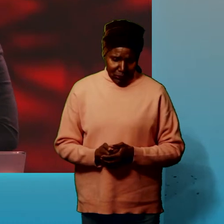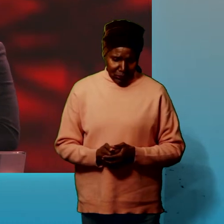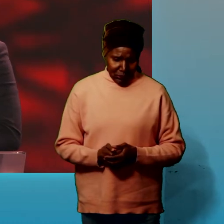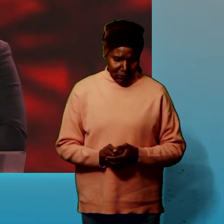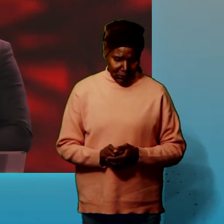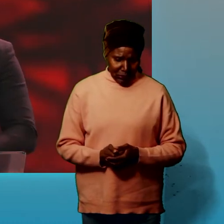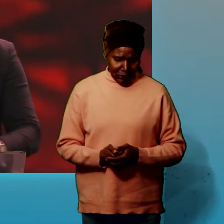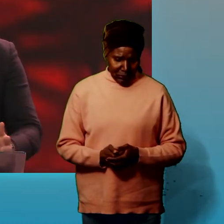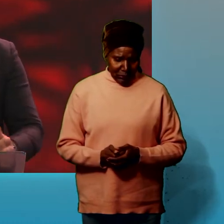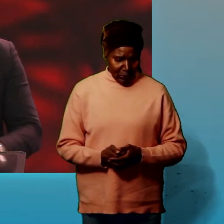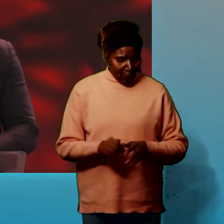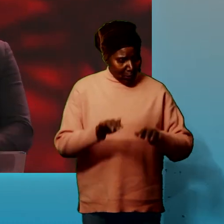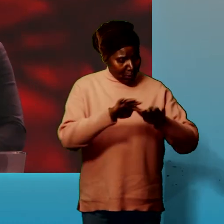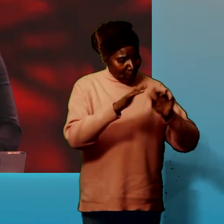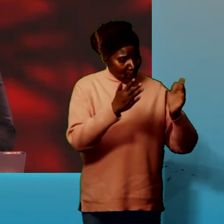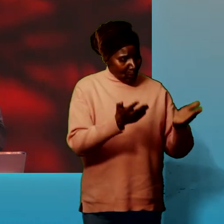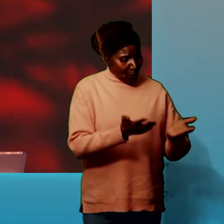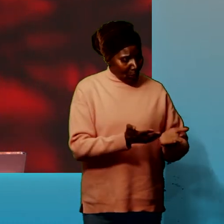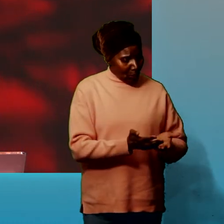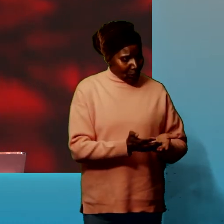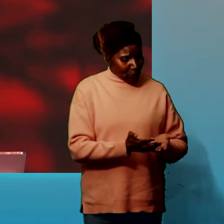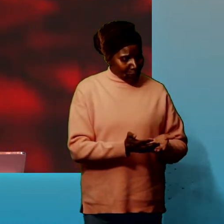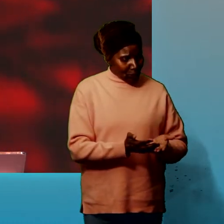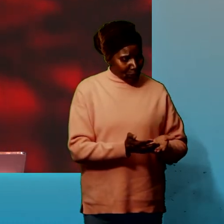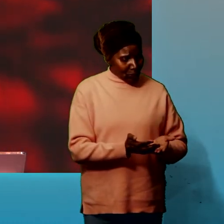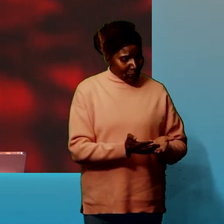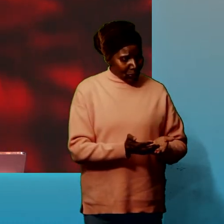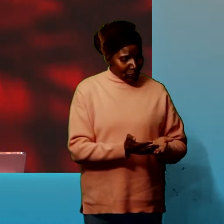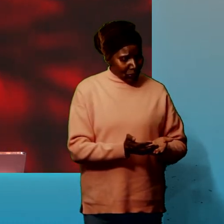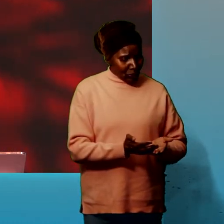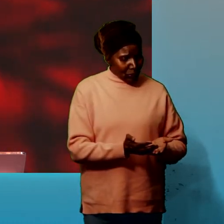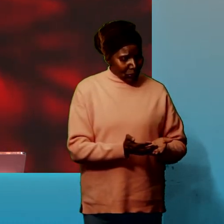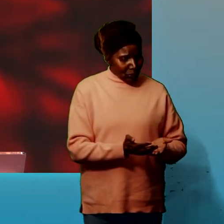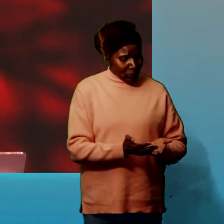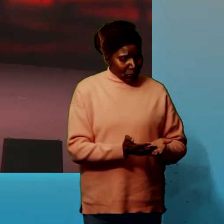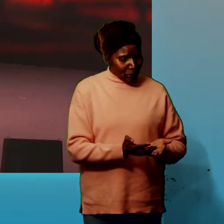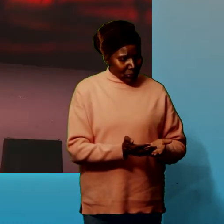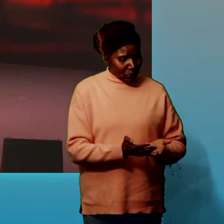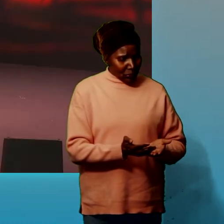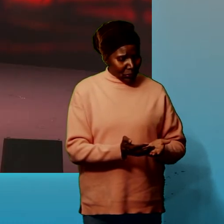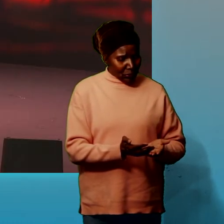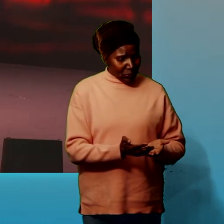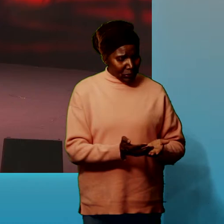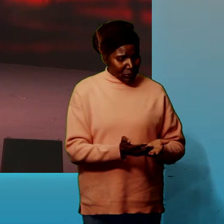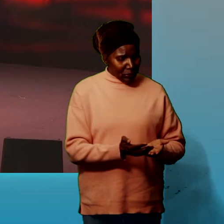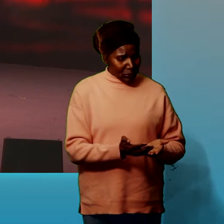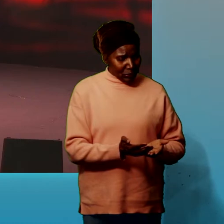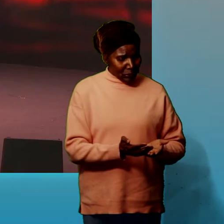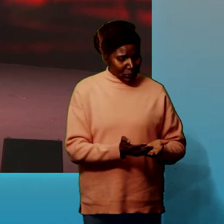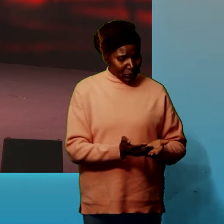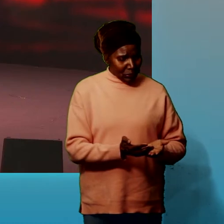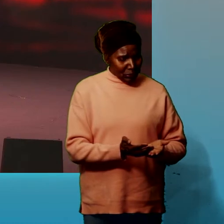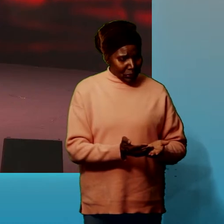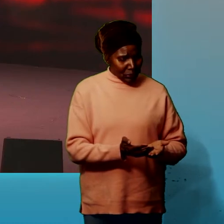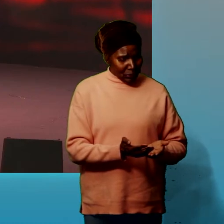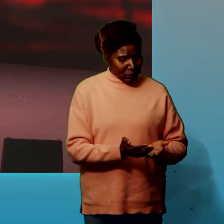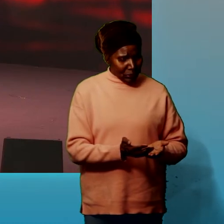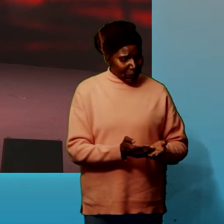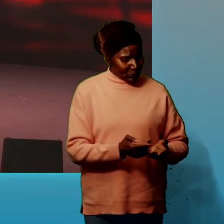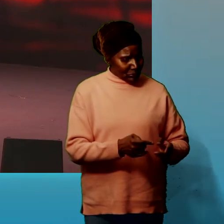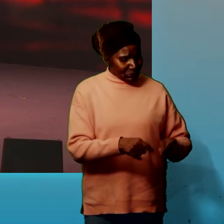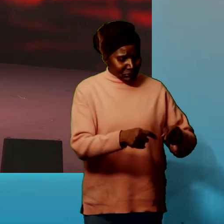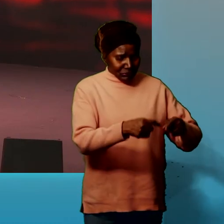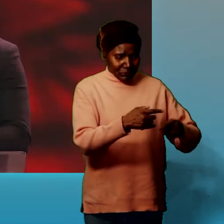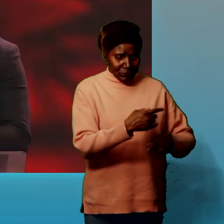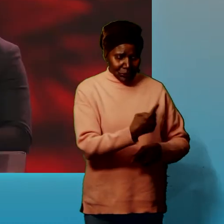that constantly appraises and appeases and challenges and has conflict in, for